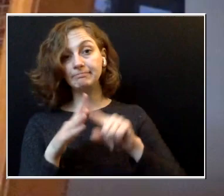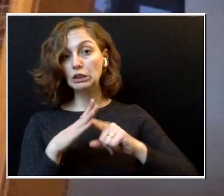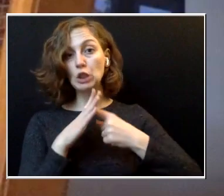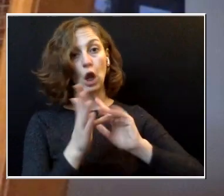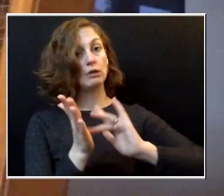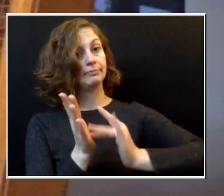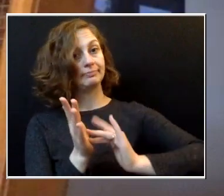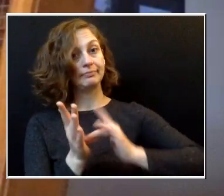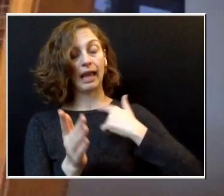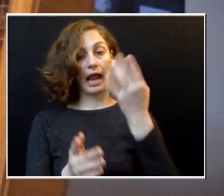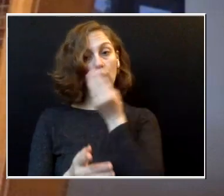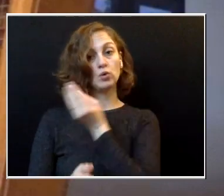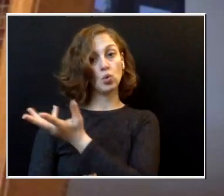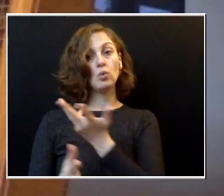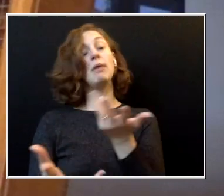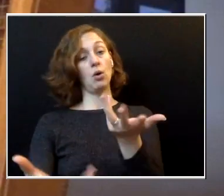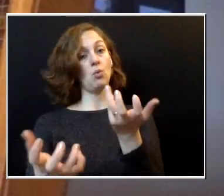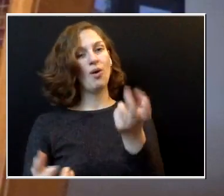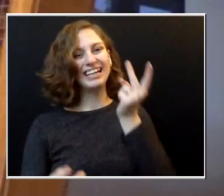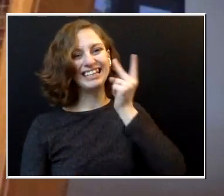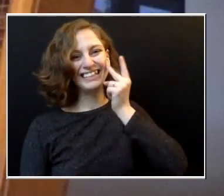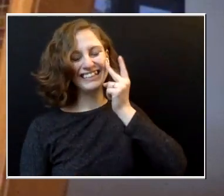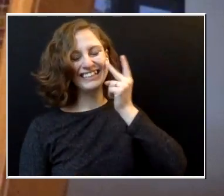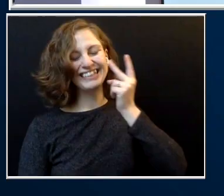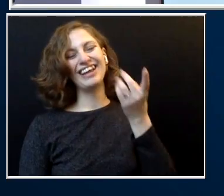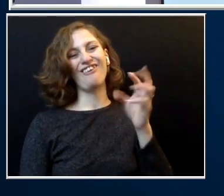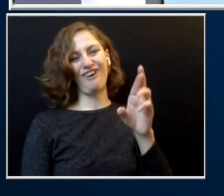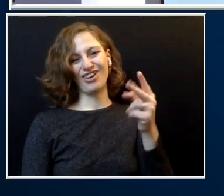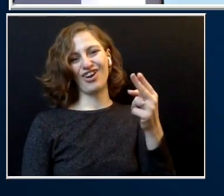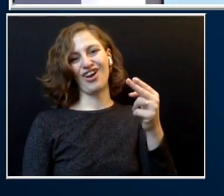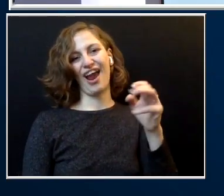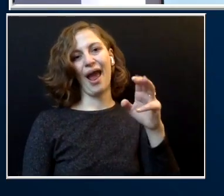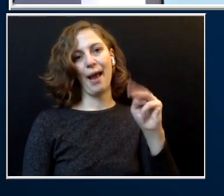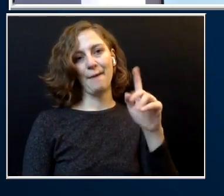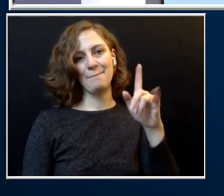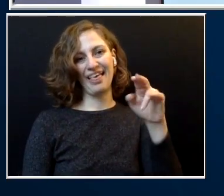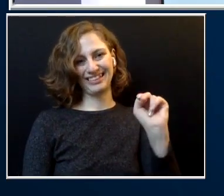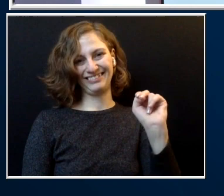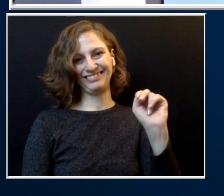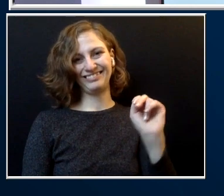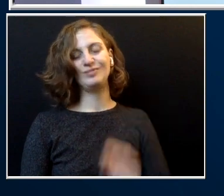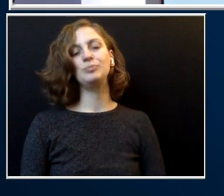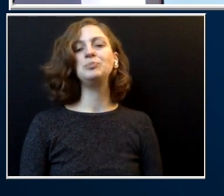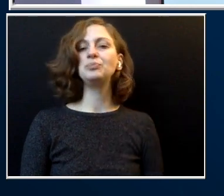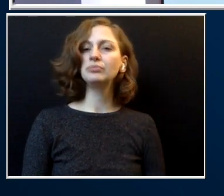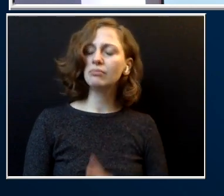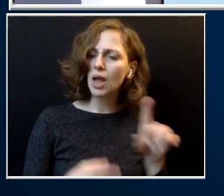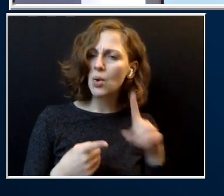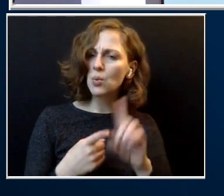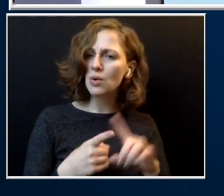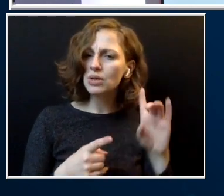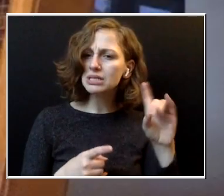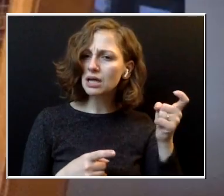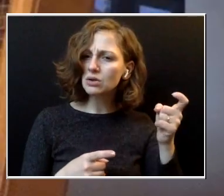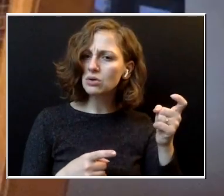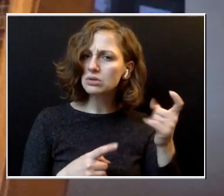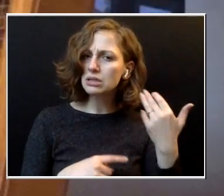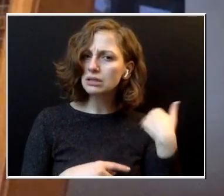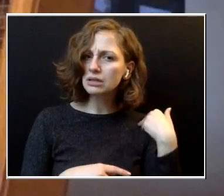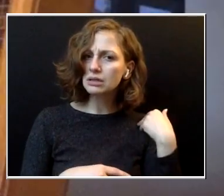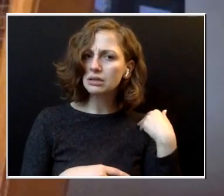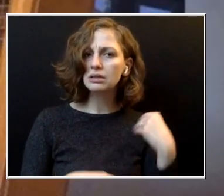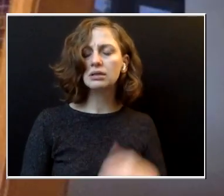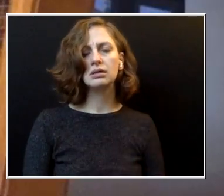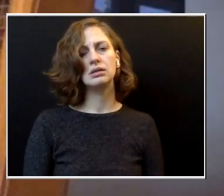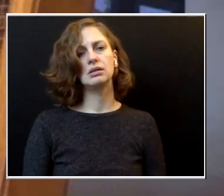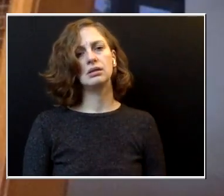Dr. Hamlin, and the rest is history. And how long ago were you diagnosed? In 2008, it was like